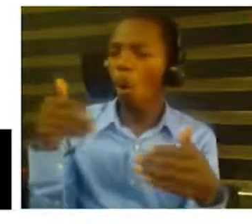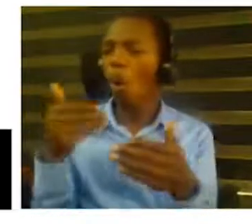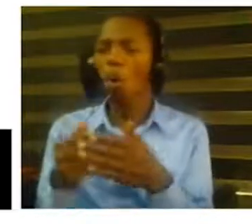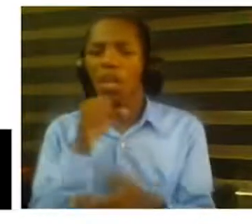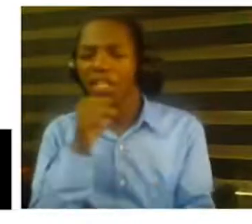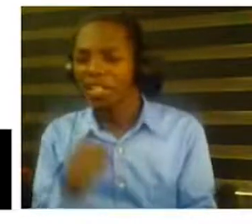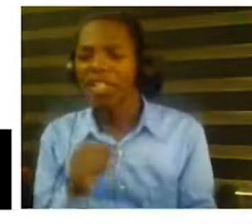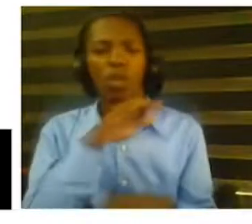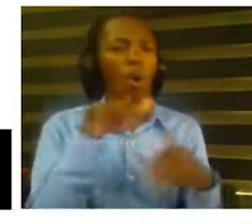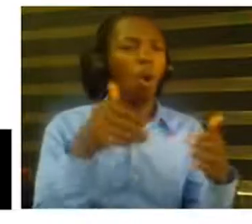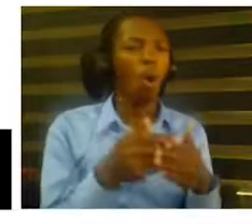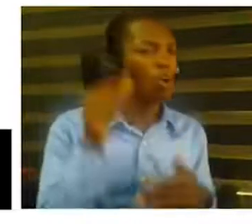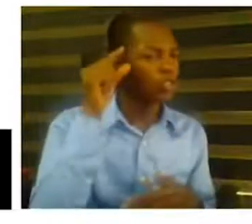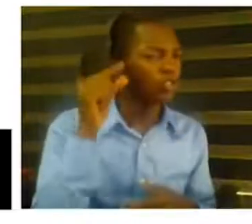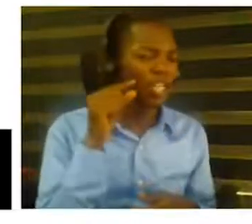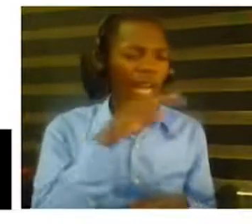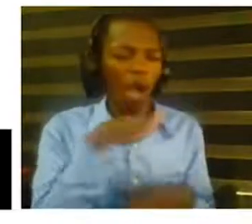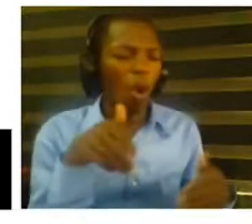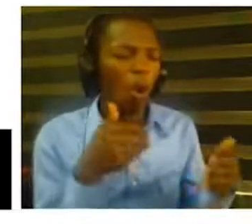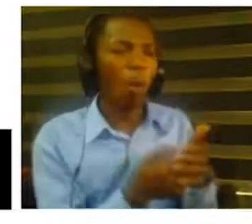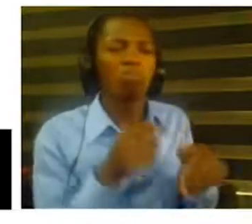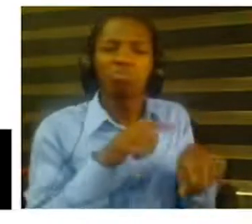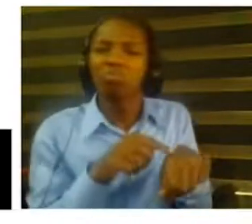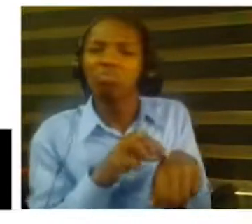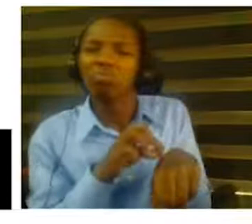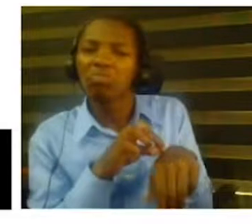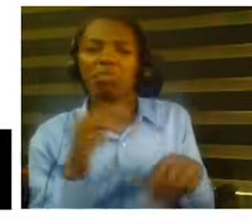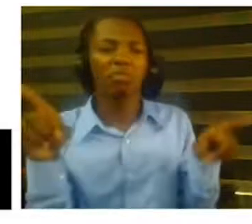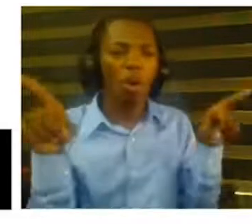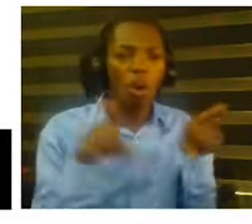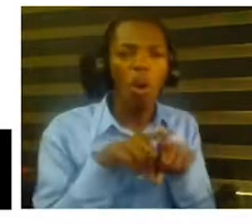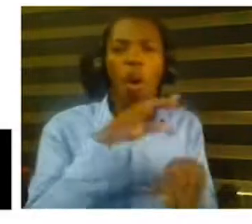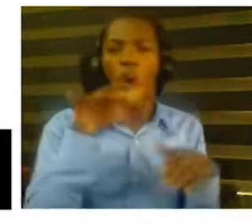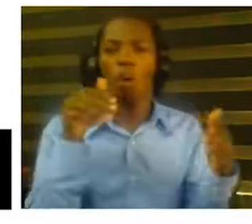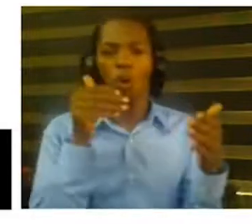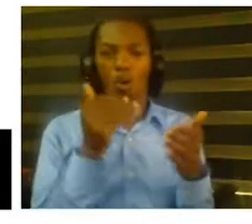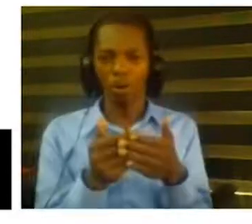genders, race, geographies. It is about people.